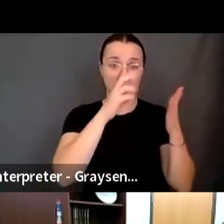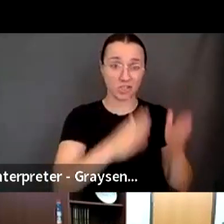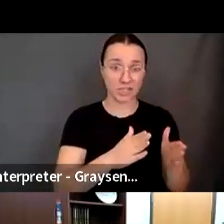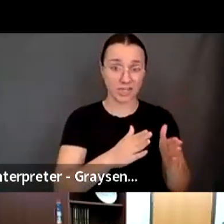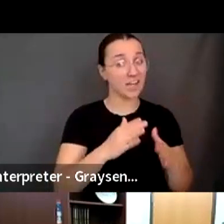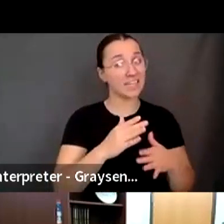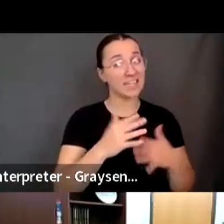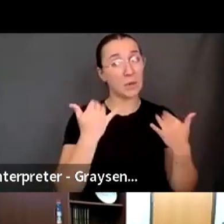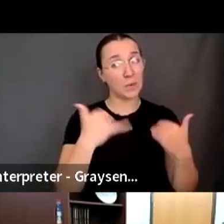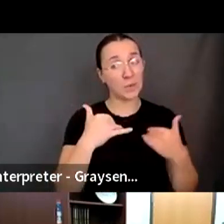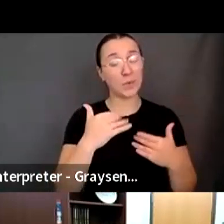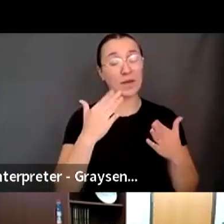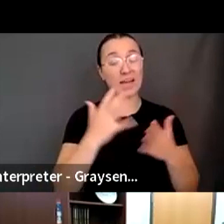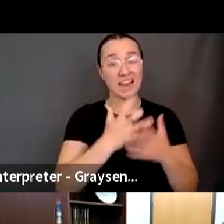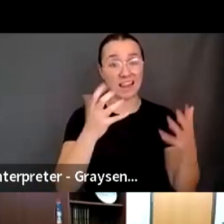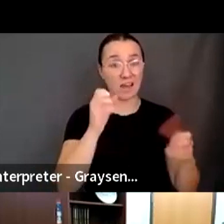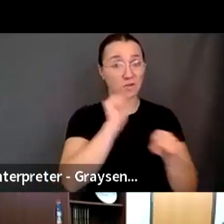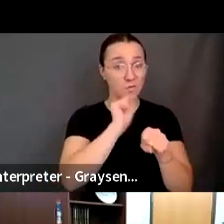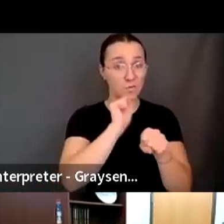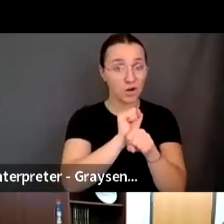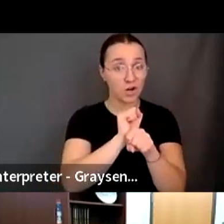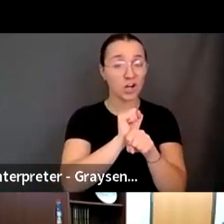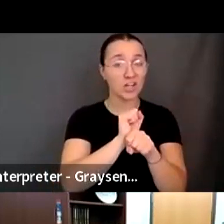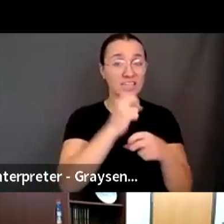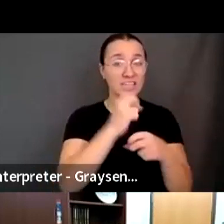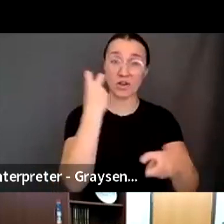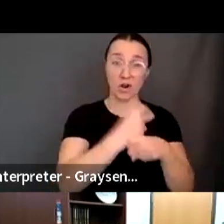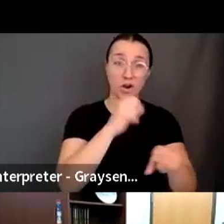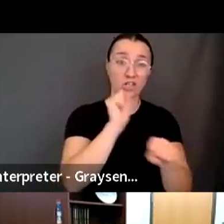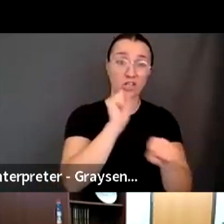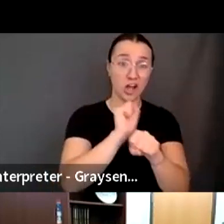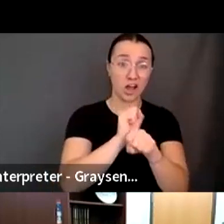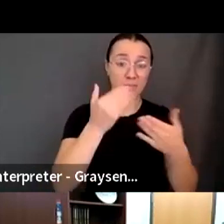it. I know it's one of the harder jobs on Codi.